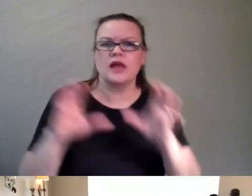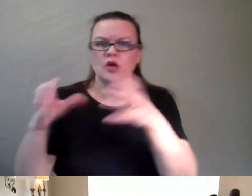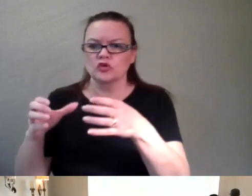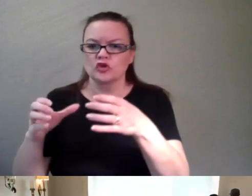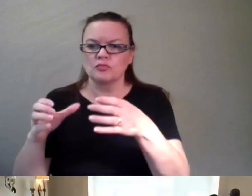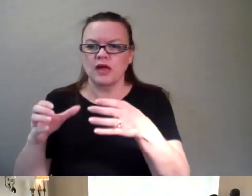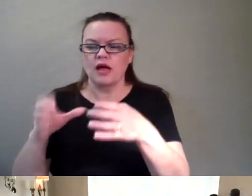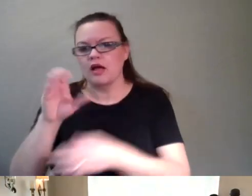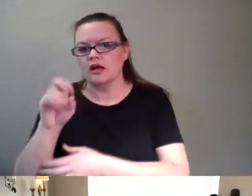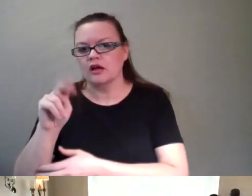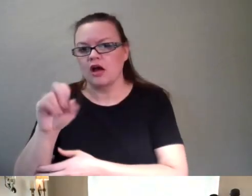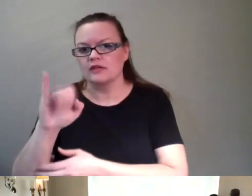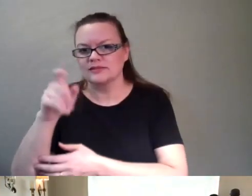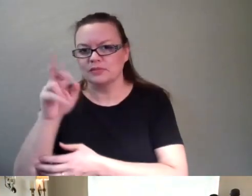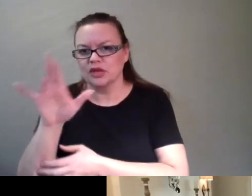in Congress?